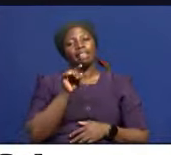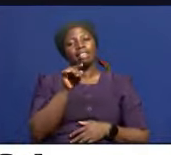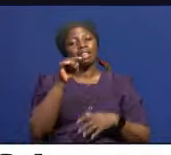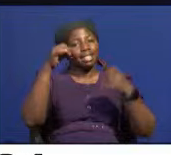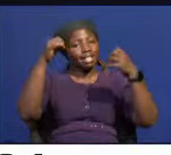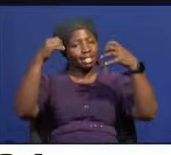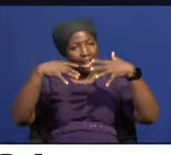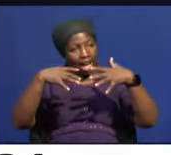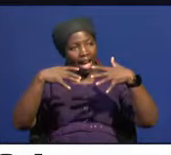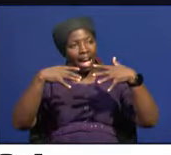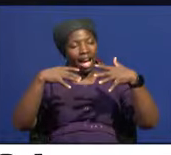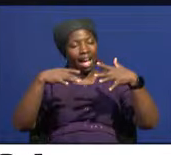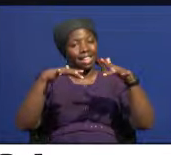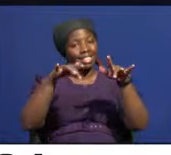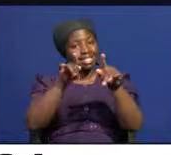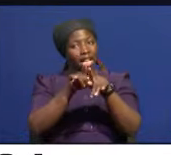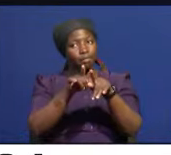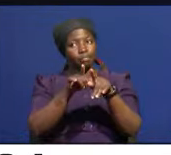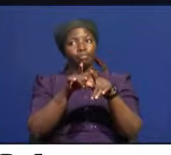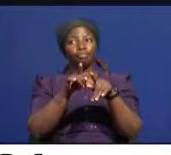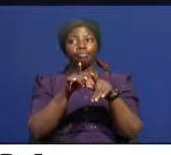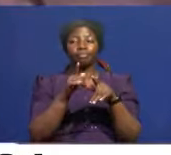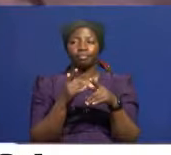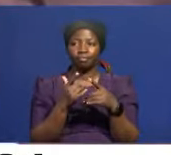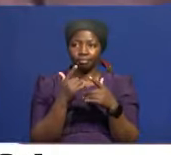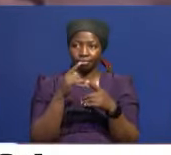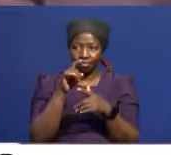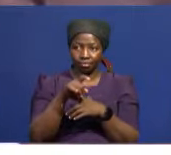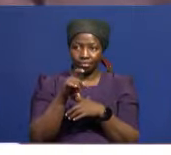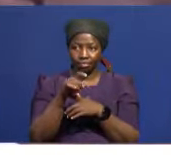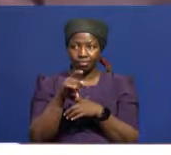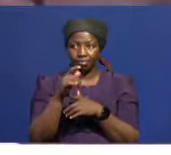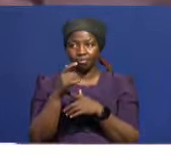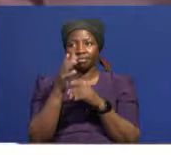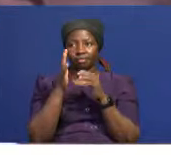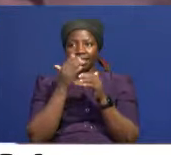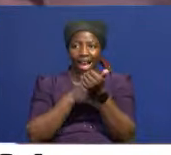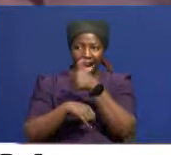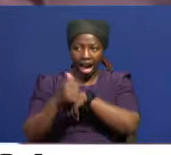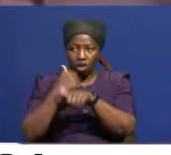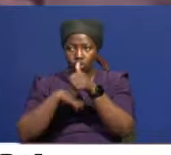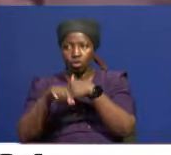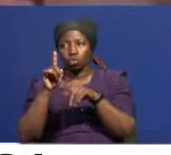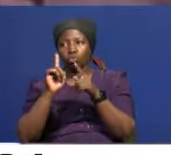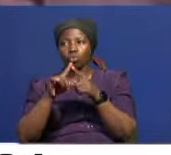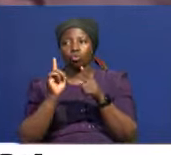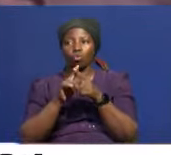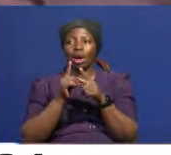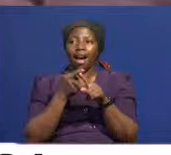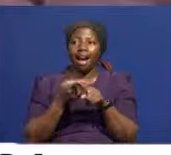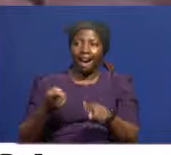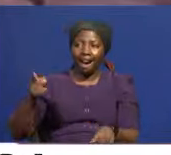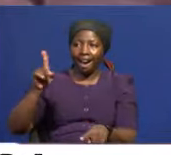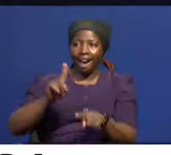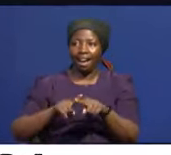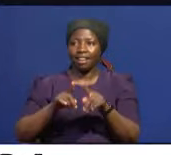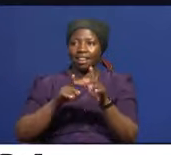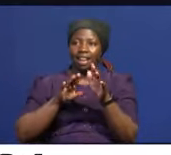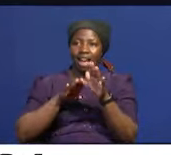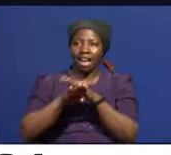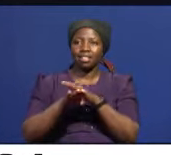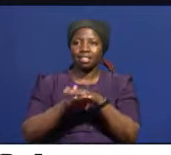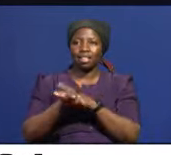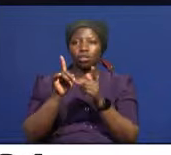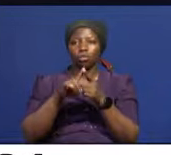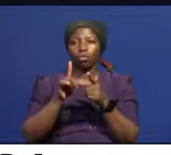clear and entails determined interventions to significantly increase access to